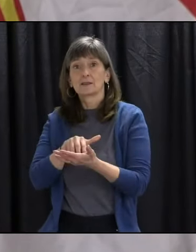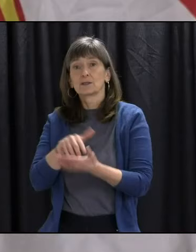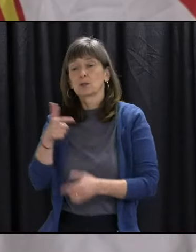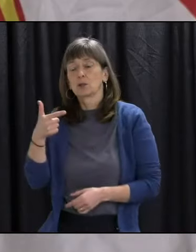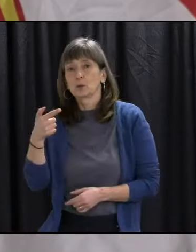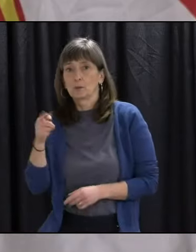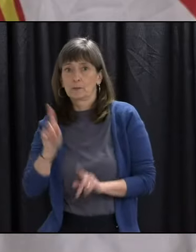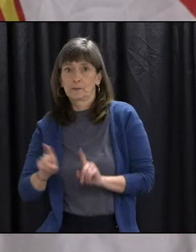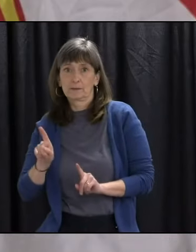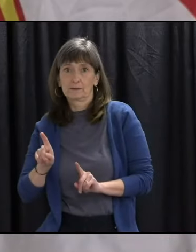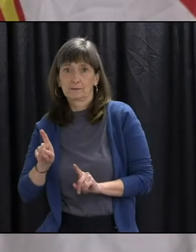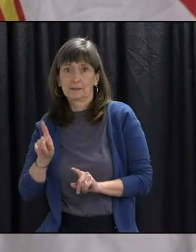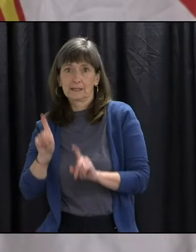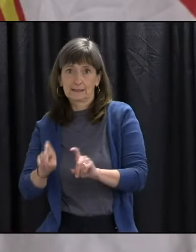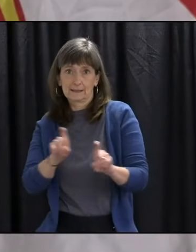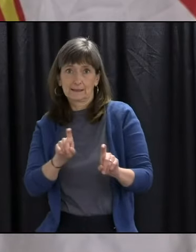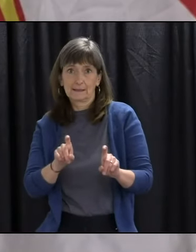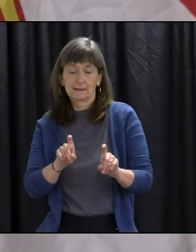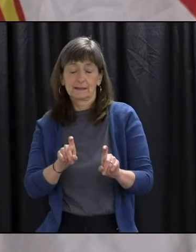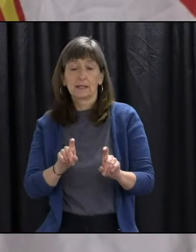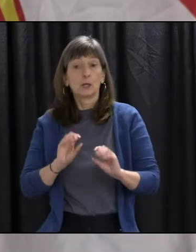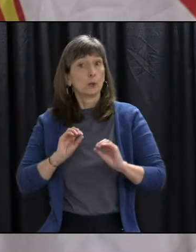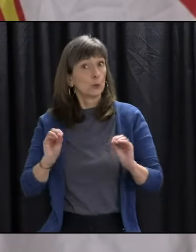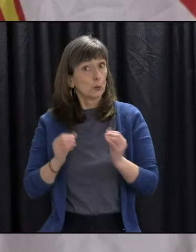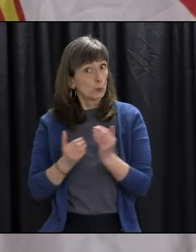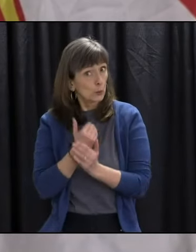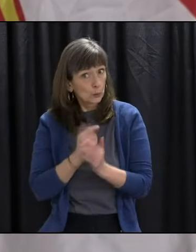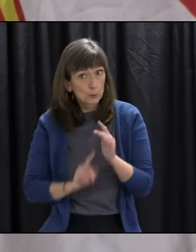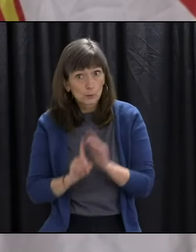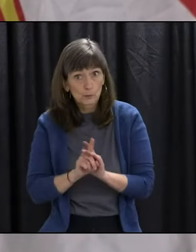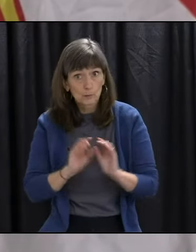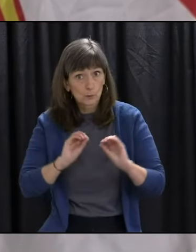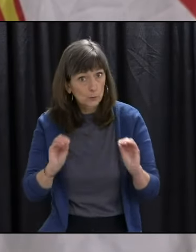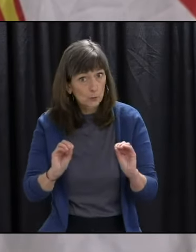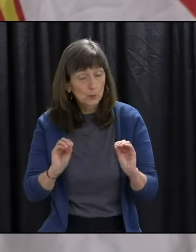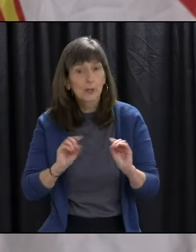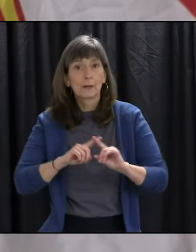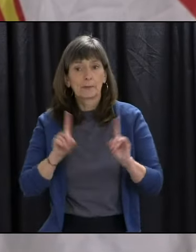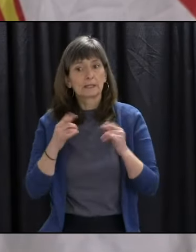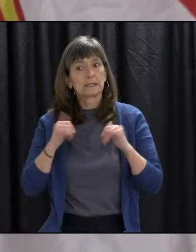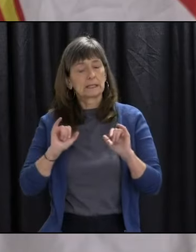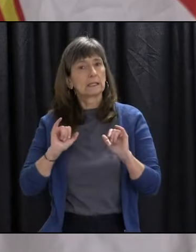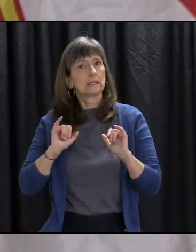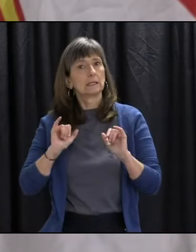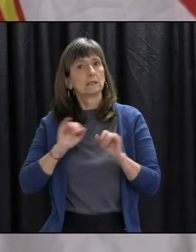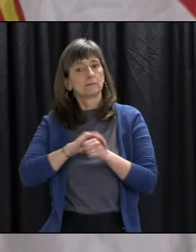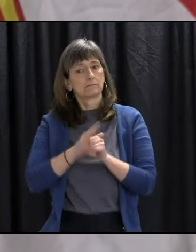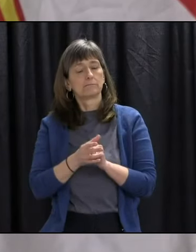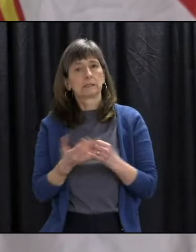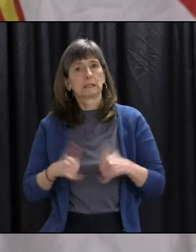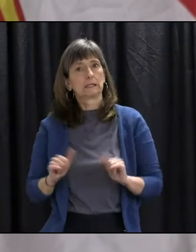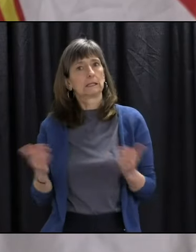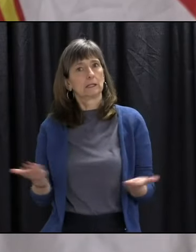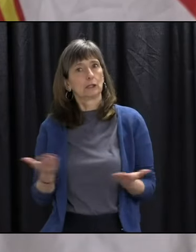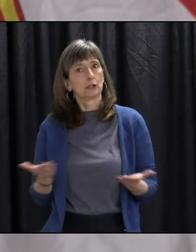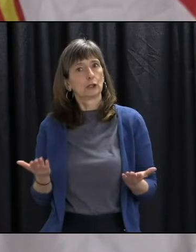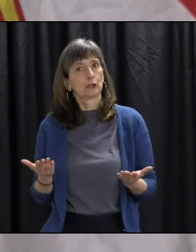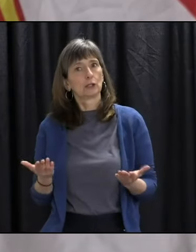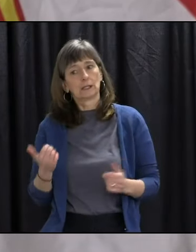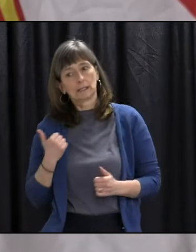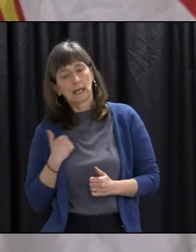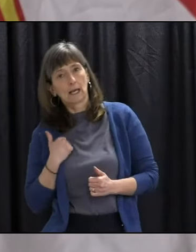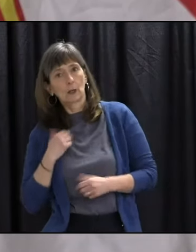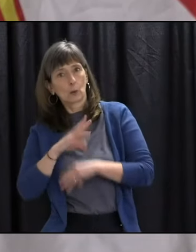5,021 people. While there are no new cases to report today, COVID-19 is still rapidly evolving in our province, our country, and